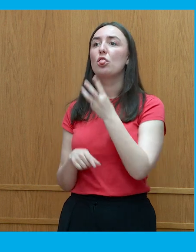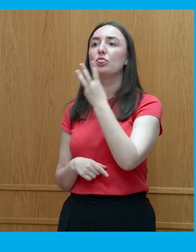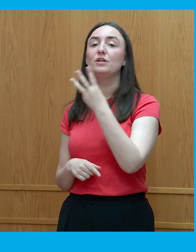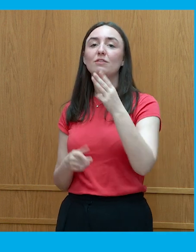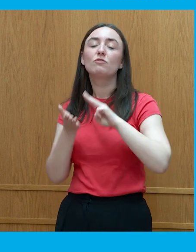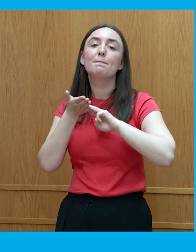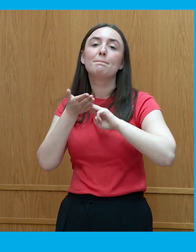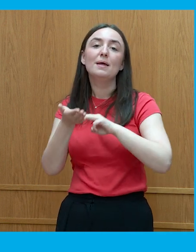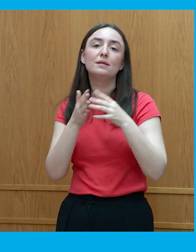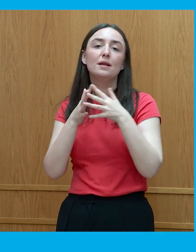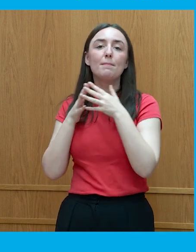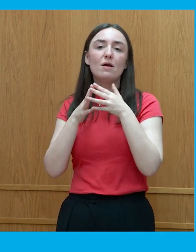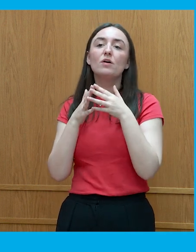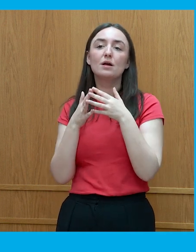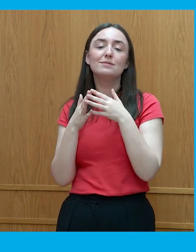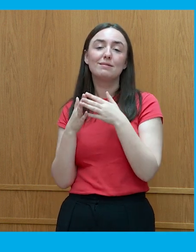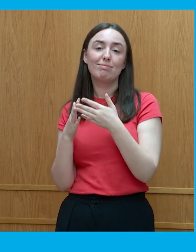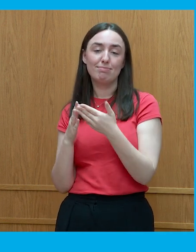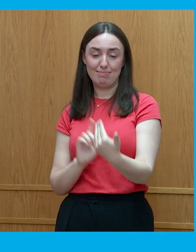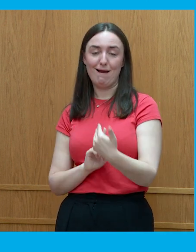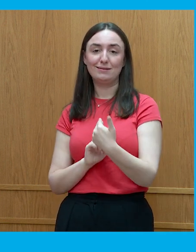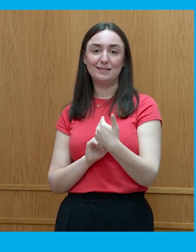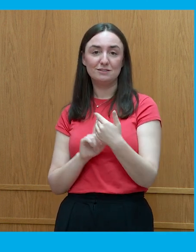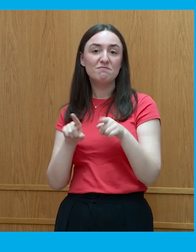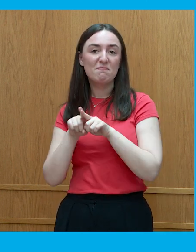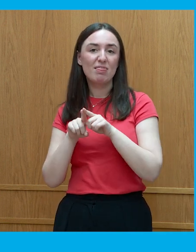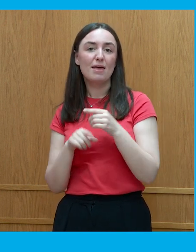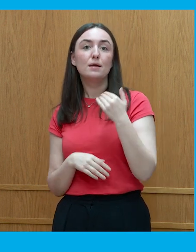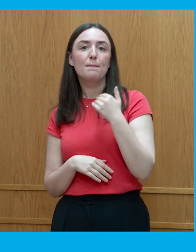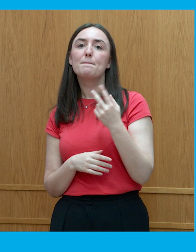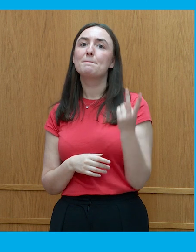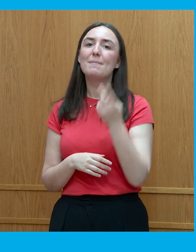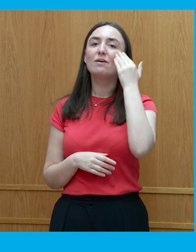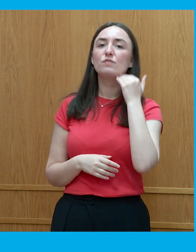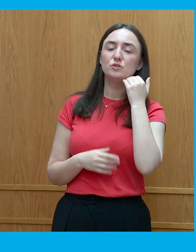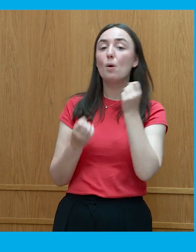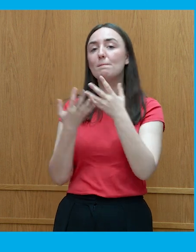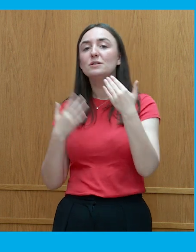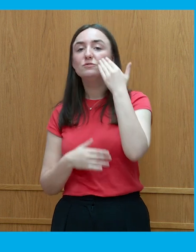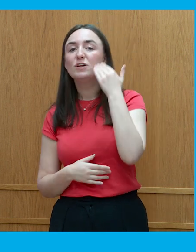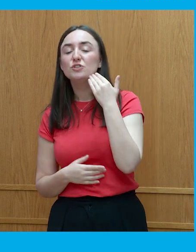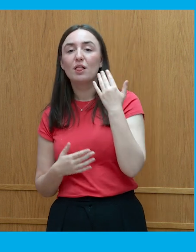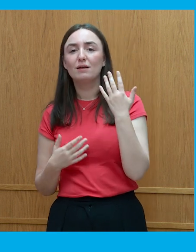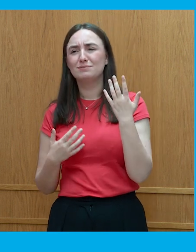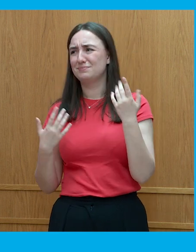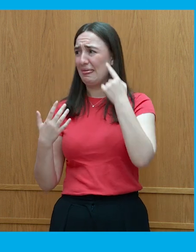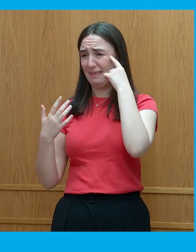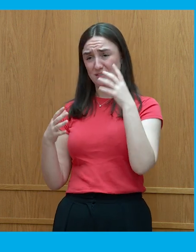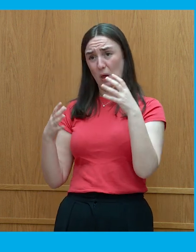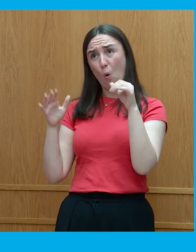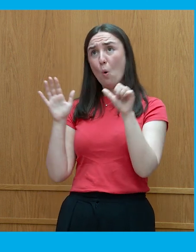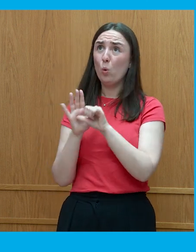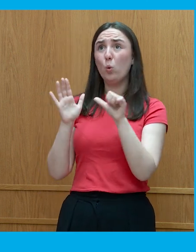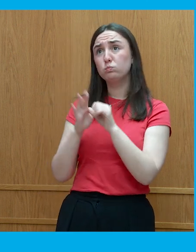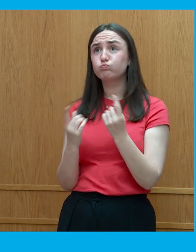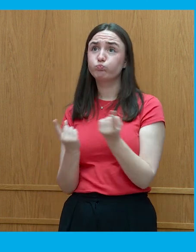as biracial, multiracial, and it's not actually a big issue, I would say. I mean, I'd be interested to know what,